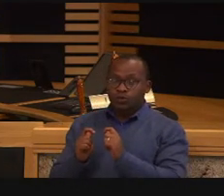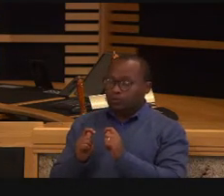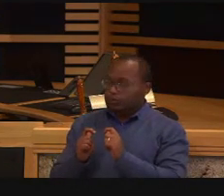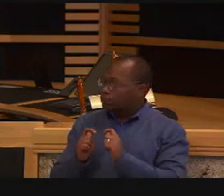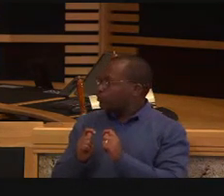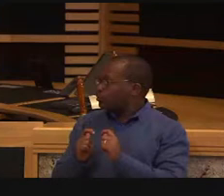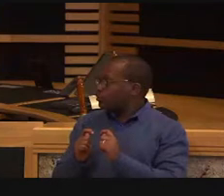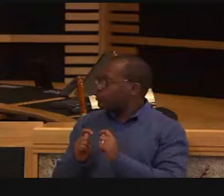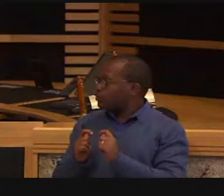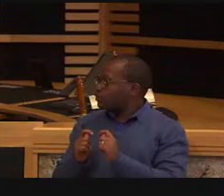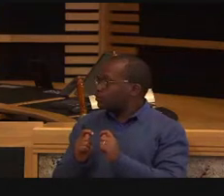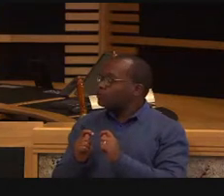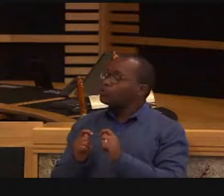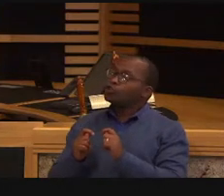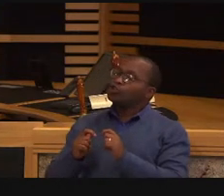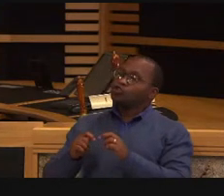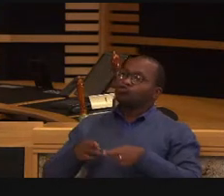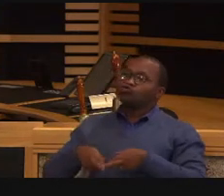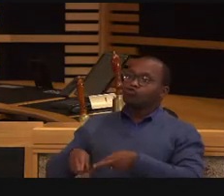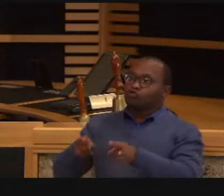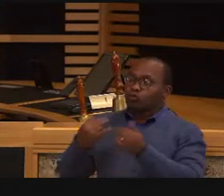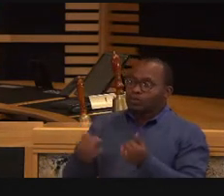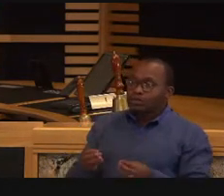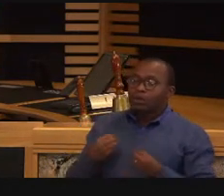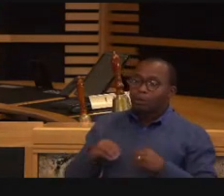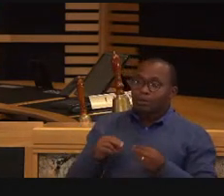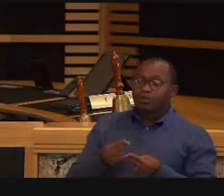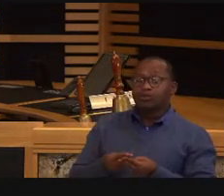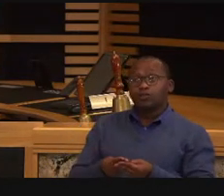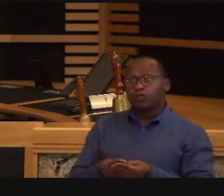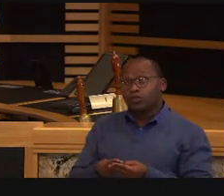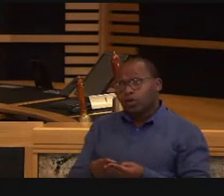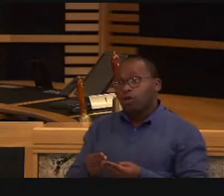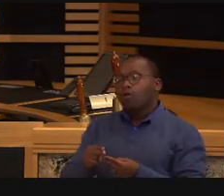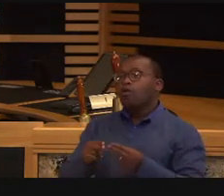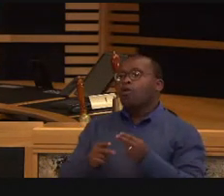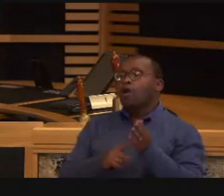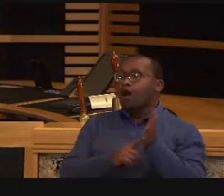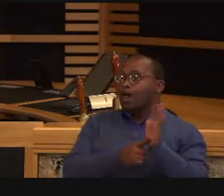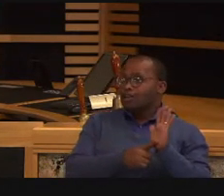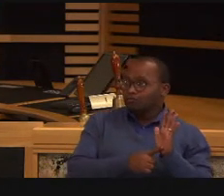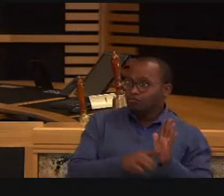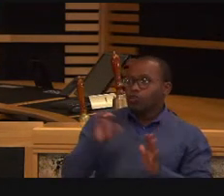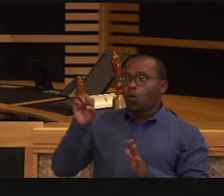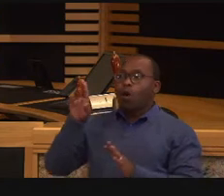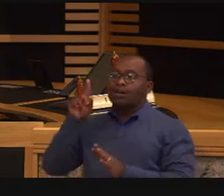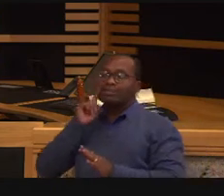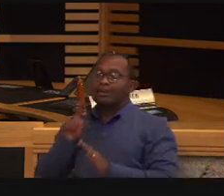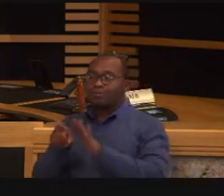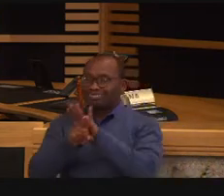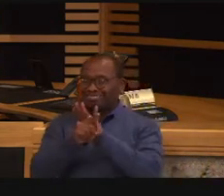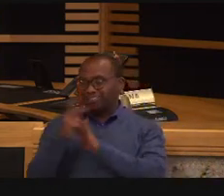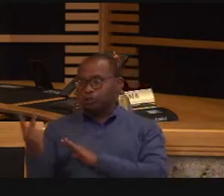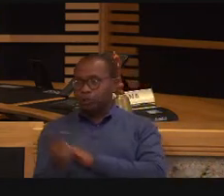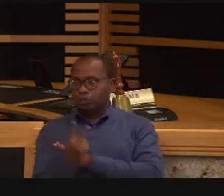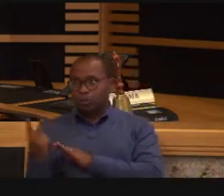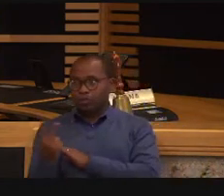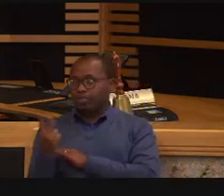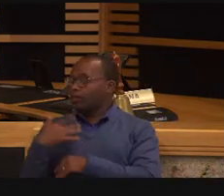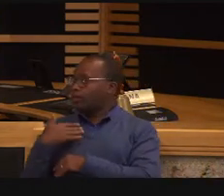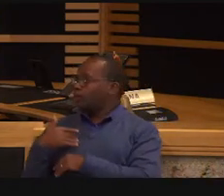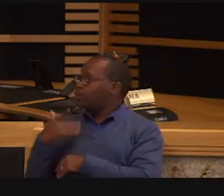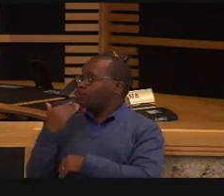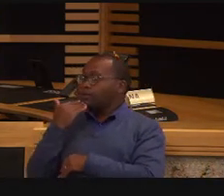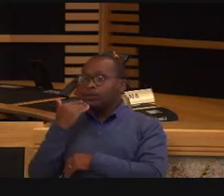to inspect roads under construction and maintenance in Alfenzo and OR Tambo districts. Thank you very much. I will